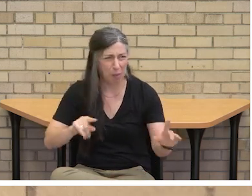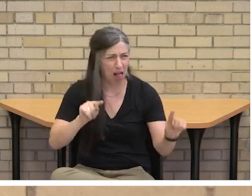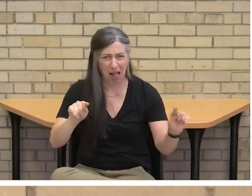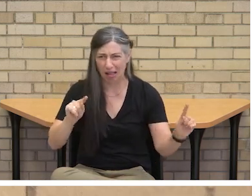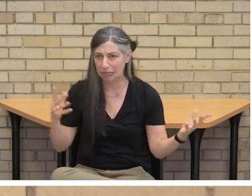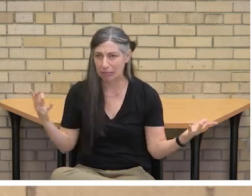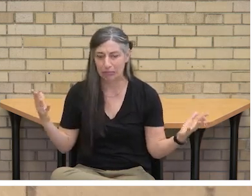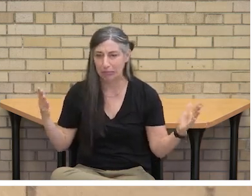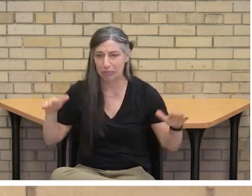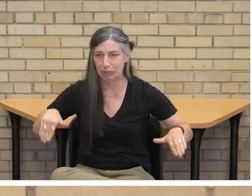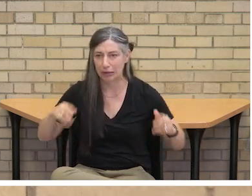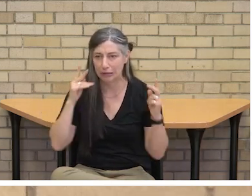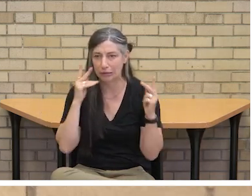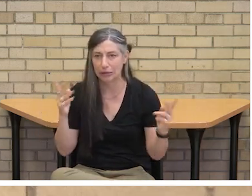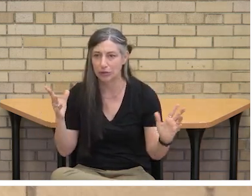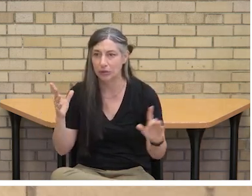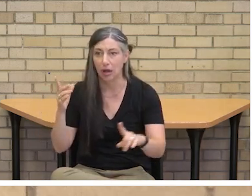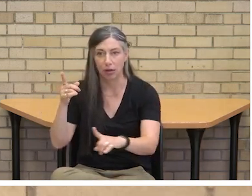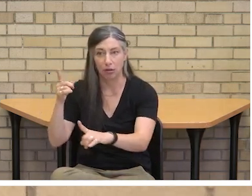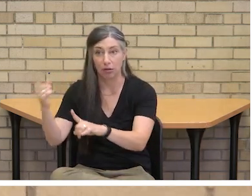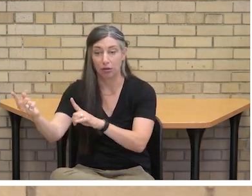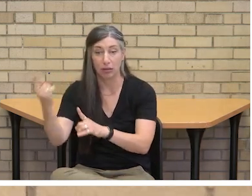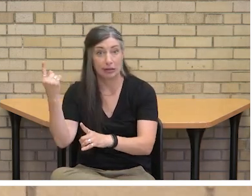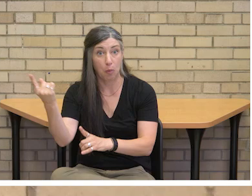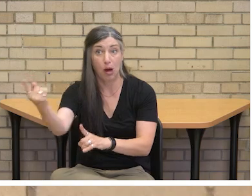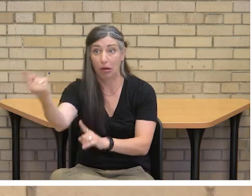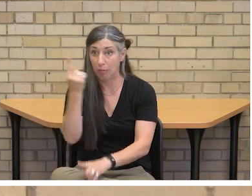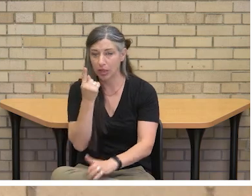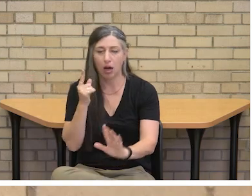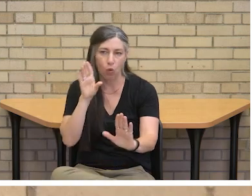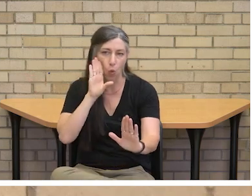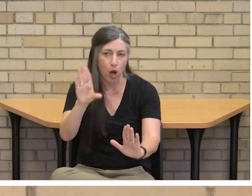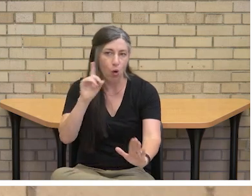if they walk in, we'll acknowledge them as well.